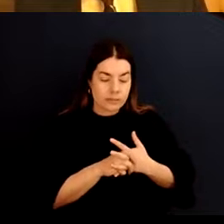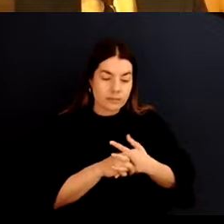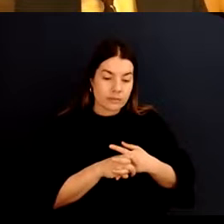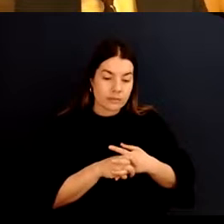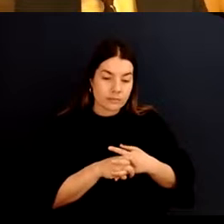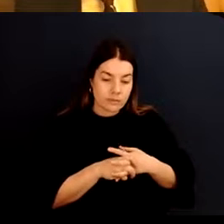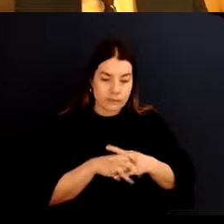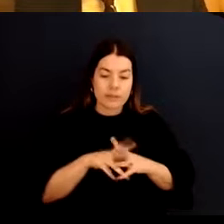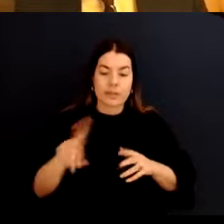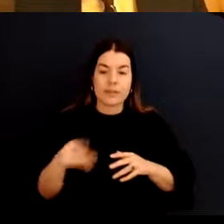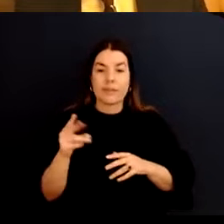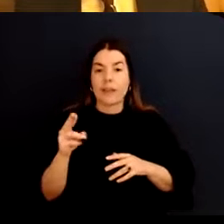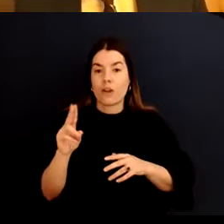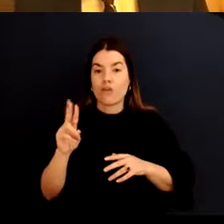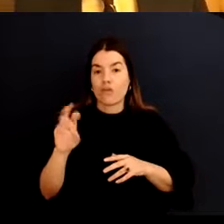Pharaoh Clark.